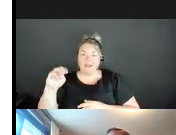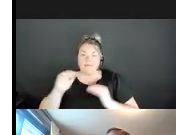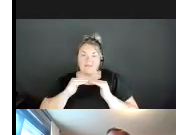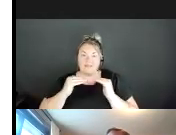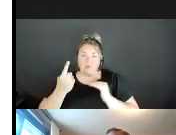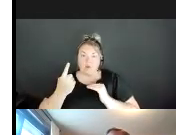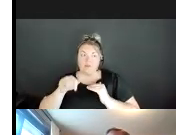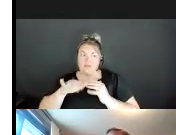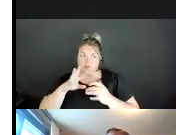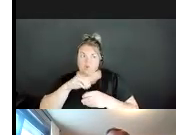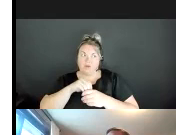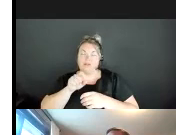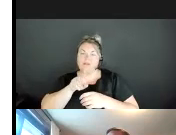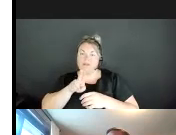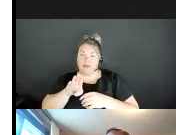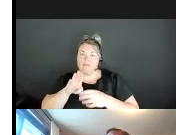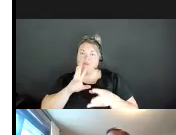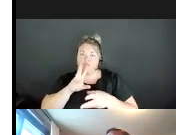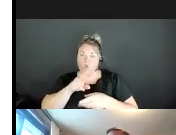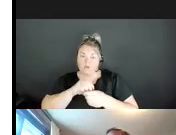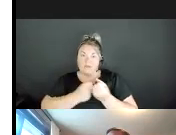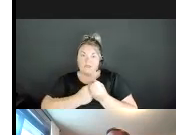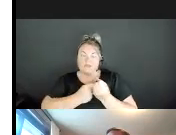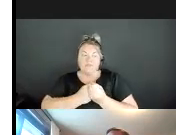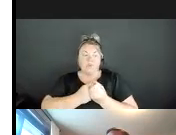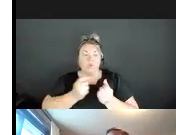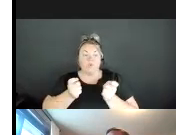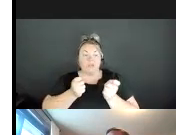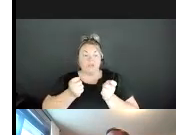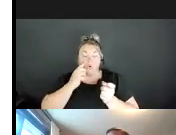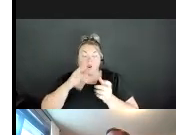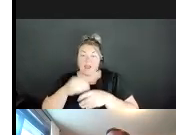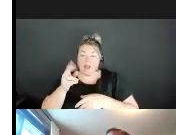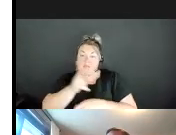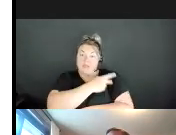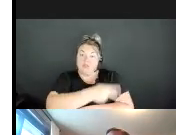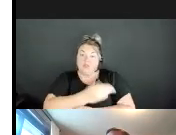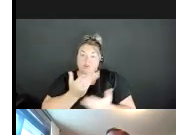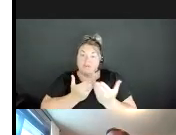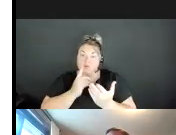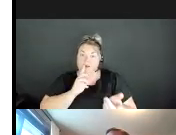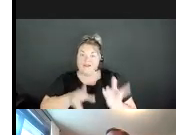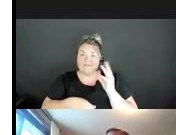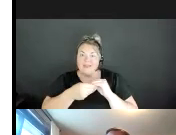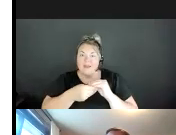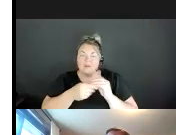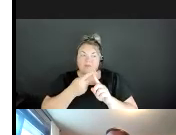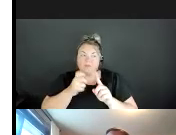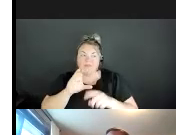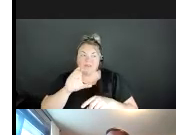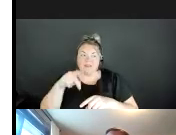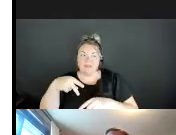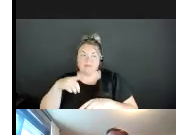this sub-endorsement. Now, the regulations for outpatient services are adapted from